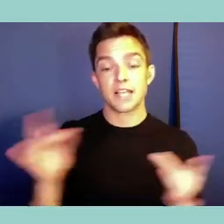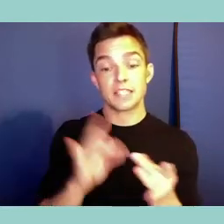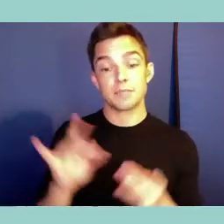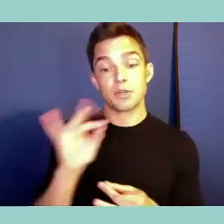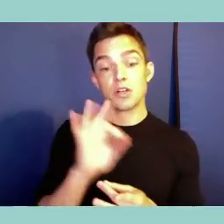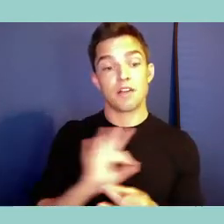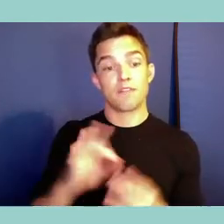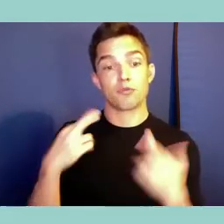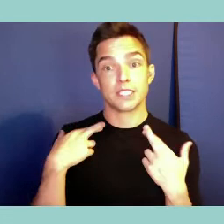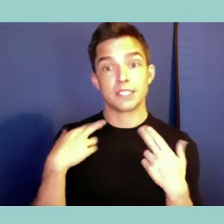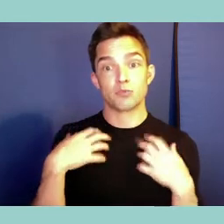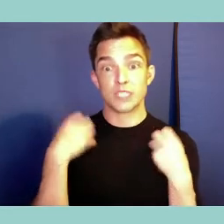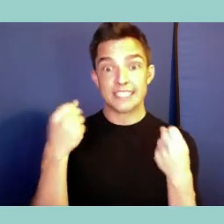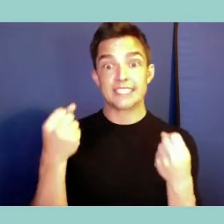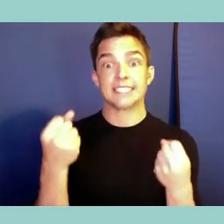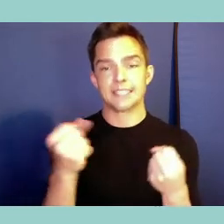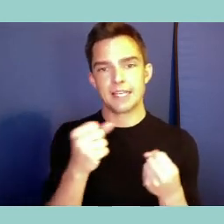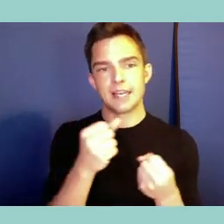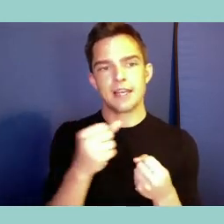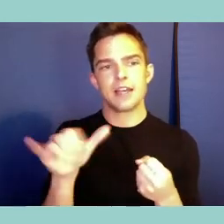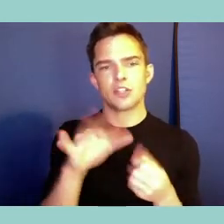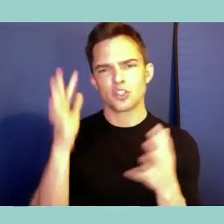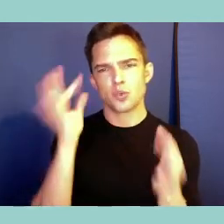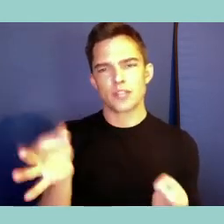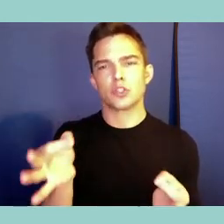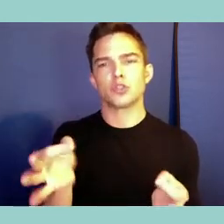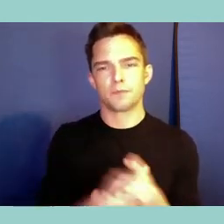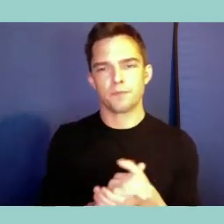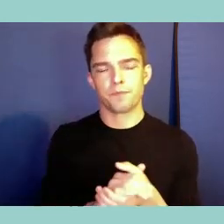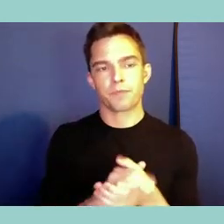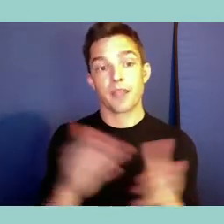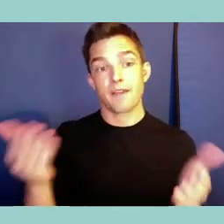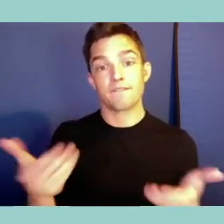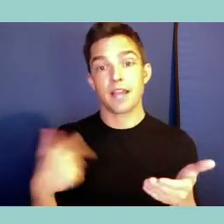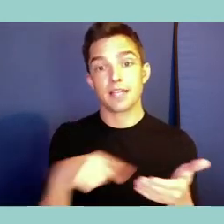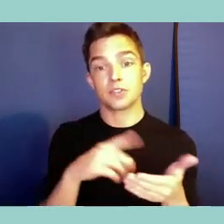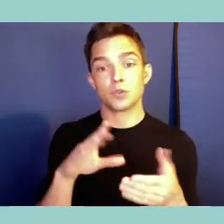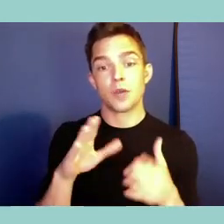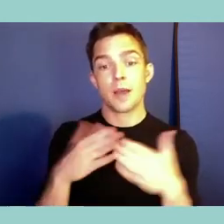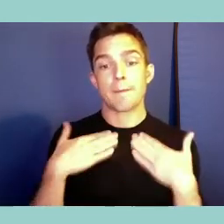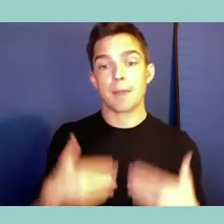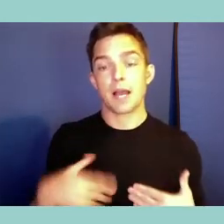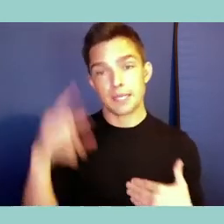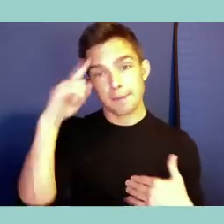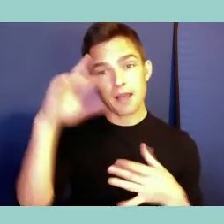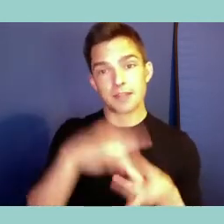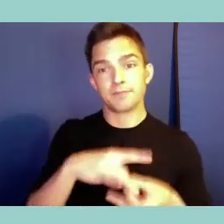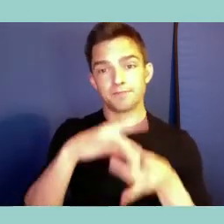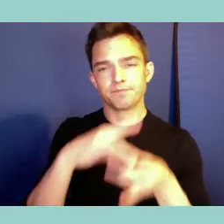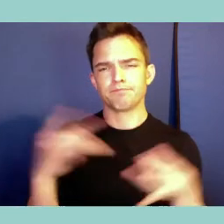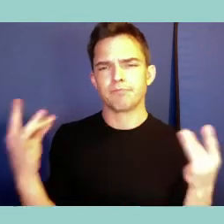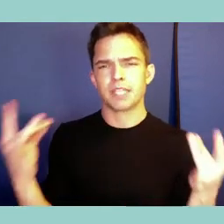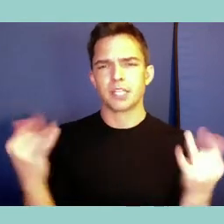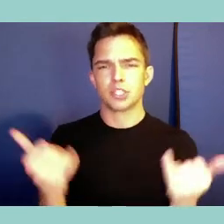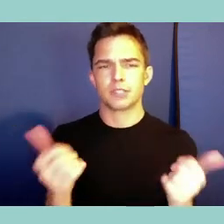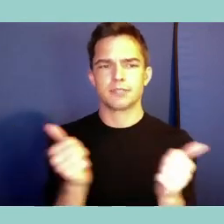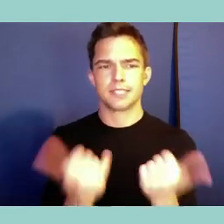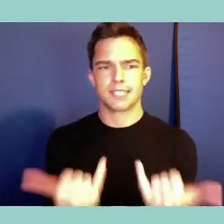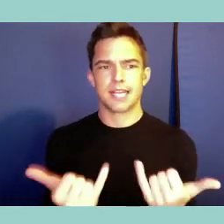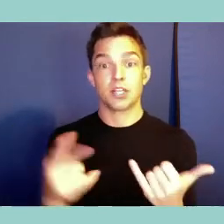of that resilience and revolution. So I'm inviting us into a body-mind meditation together